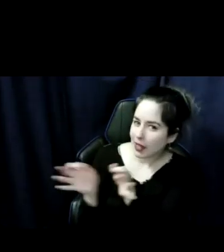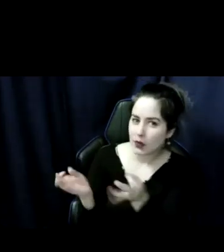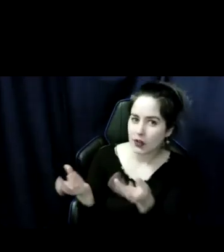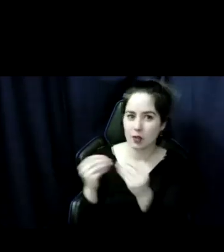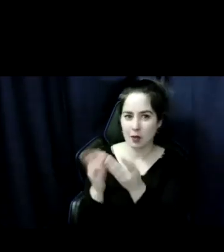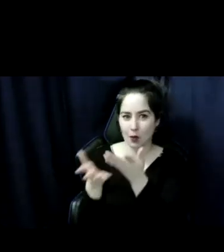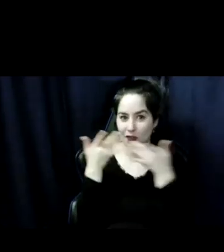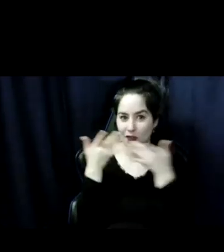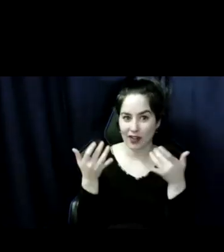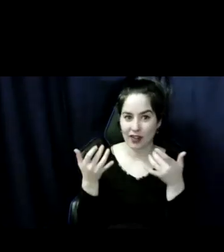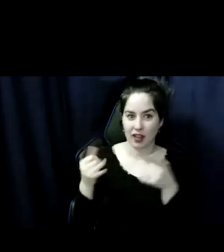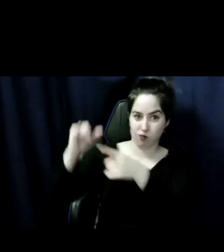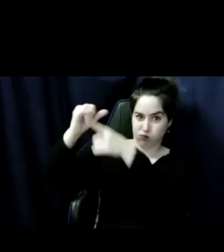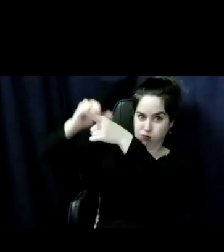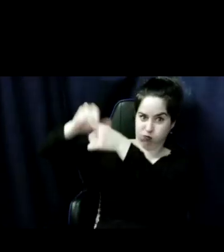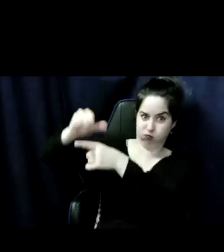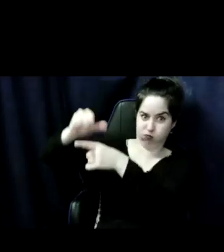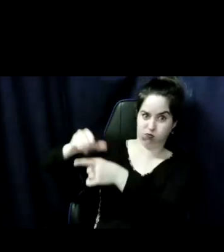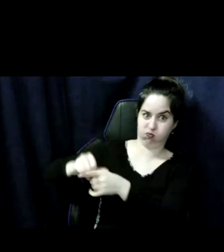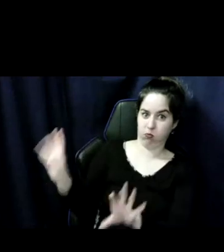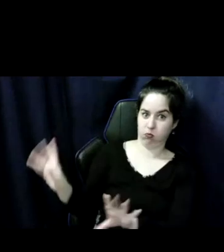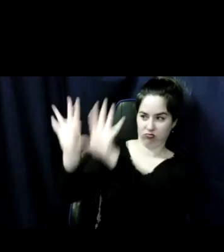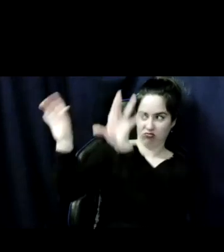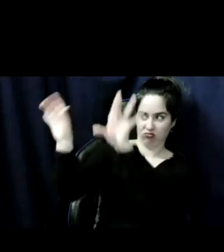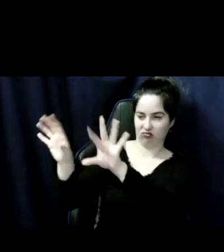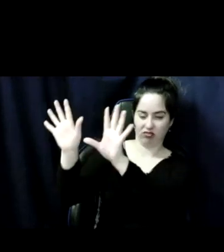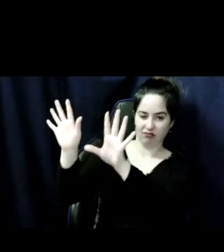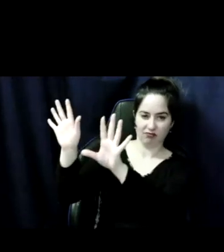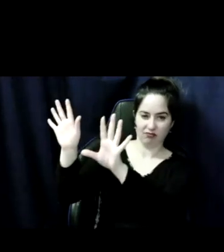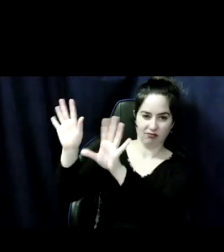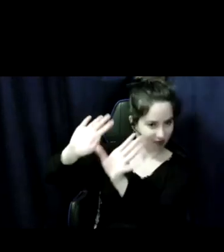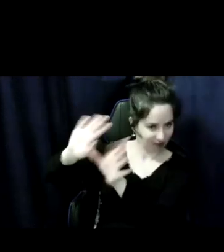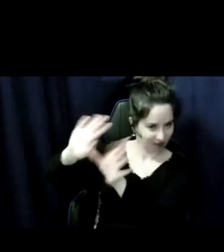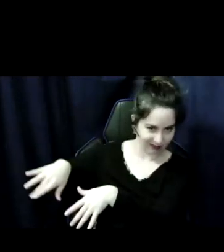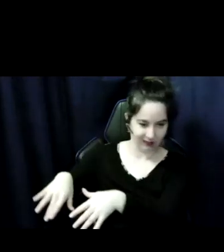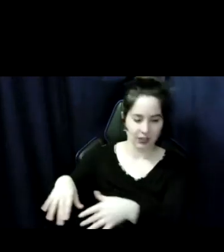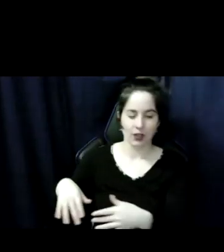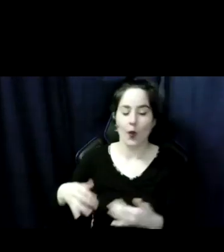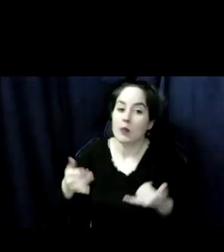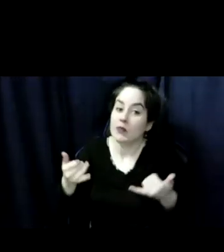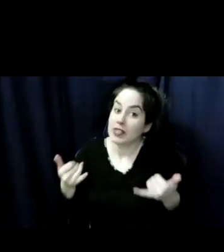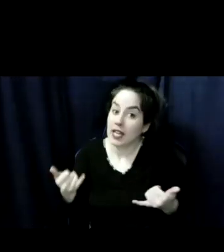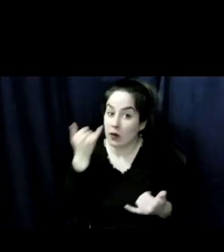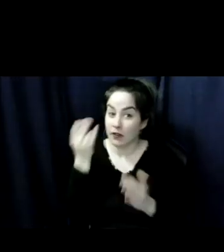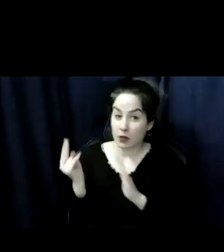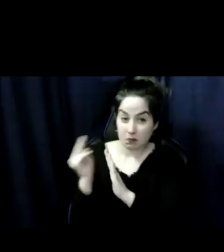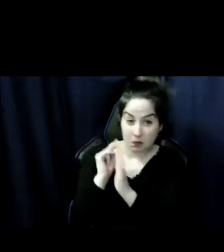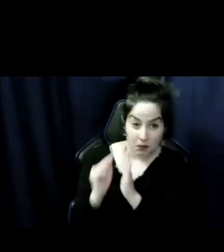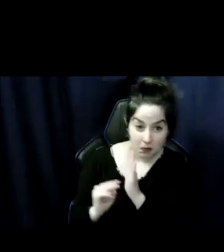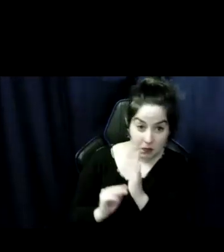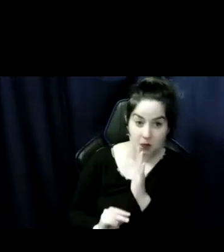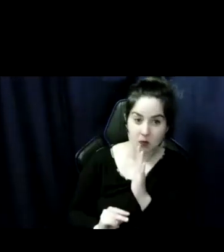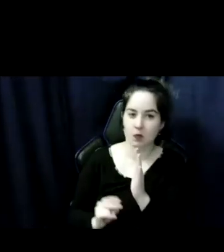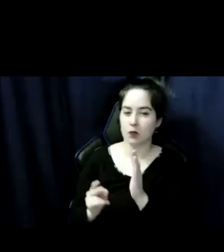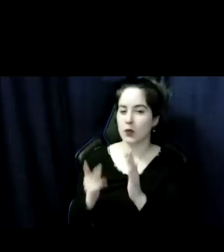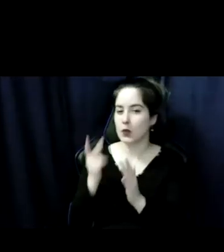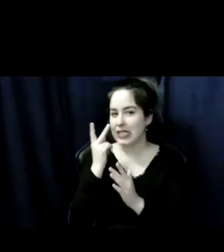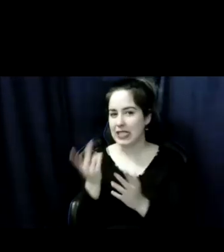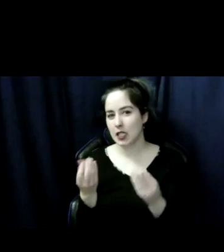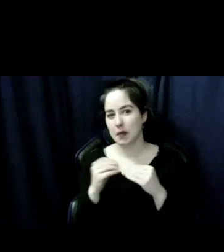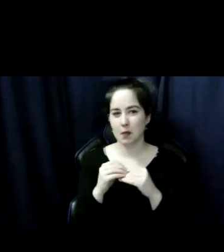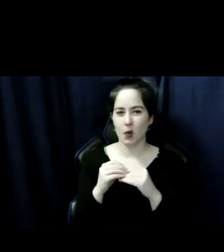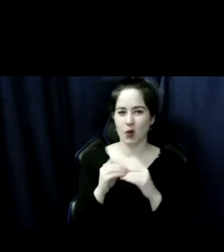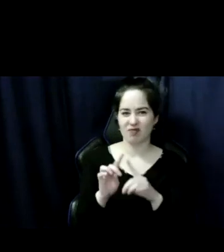less bureaucratic sounding. So when you read the grant guidelines, you may notice that it feels a little bit